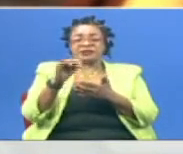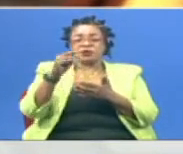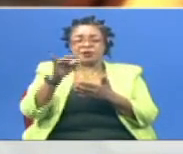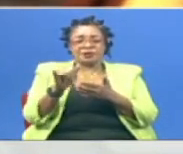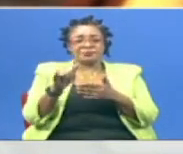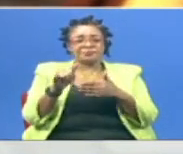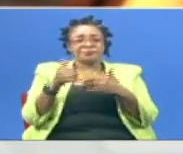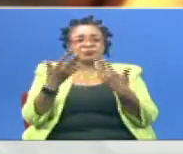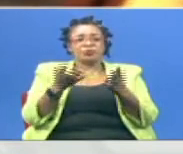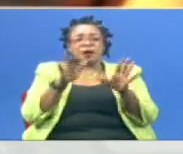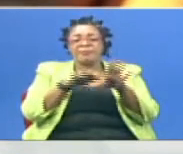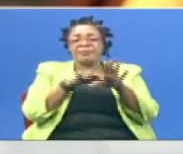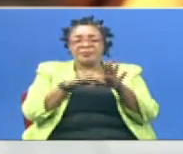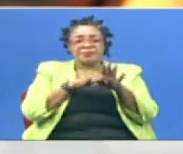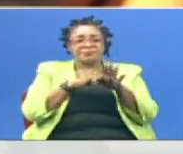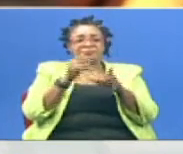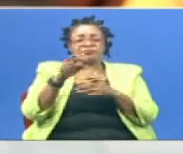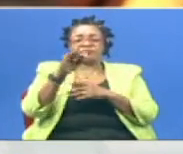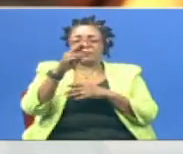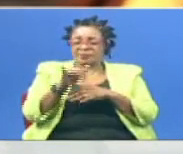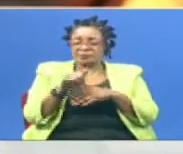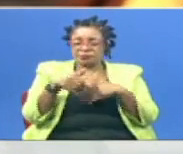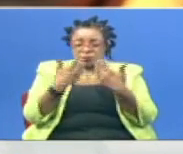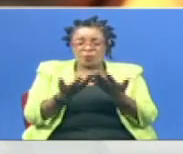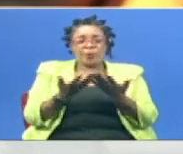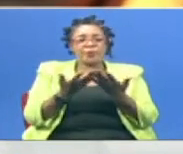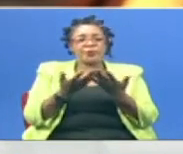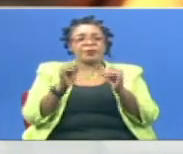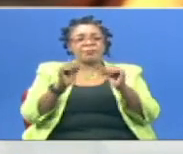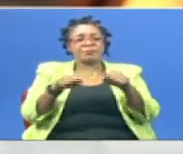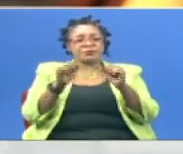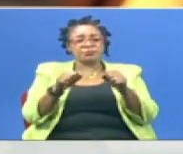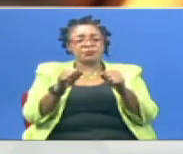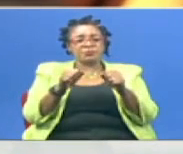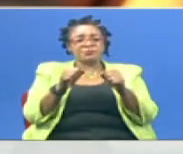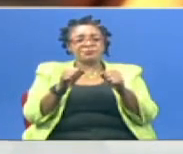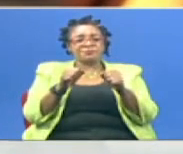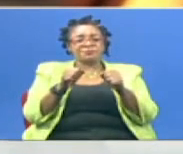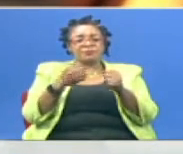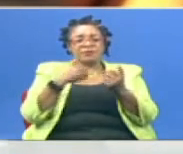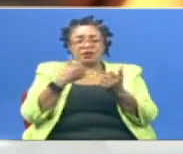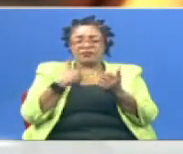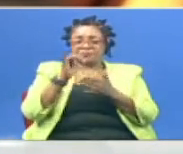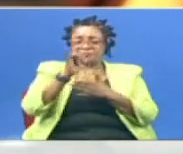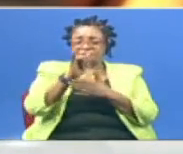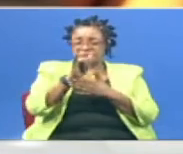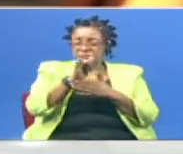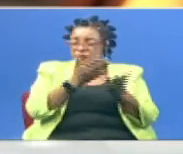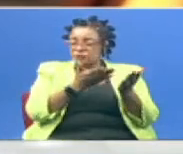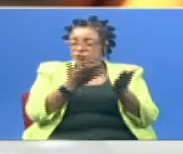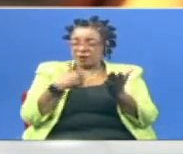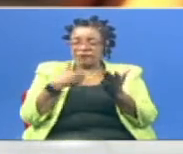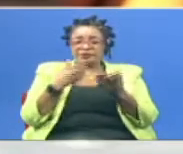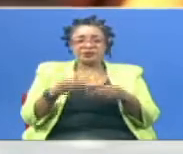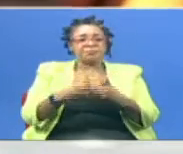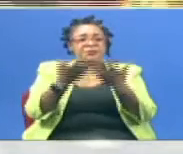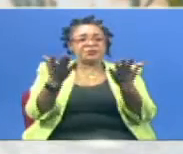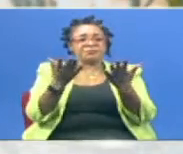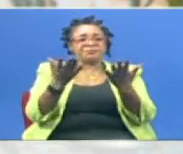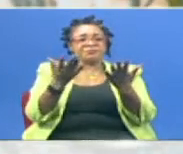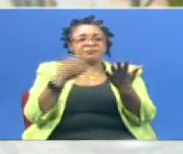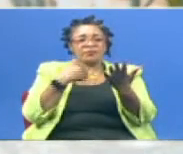a conscripted member of the British Army, or they would have also been a carrier, and they would have been porters to help resupply and to